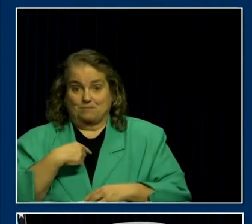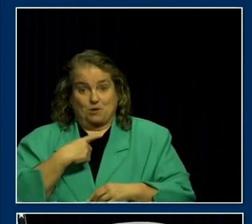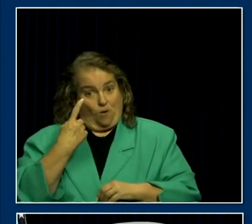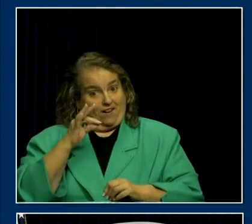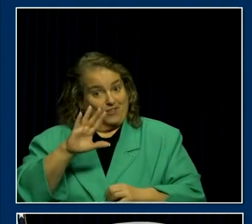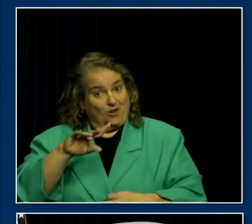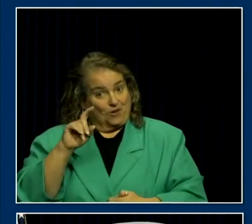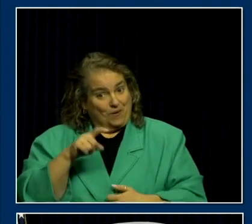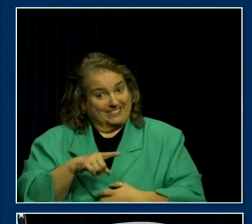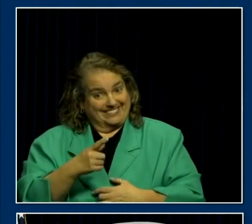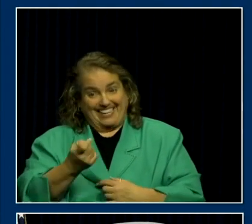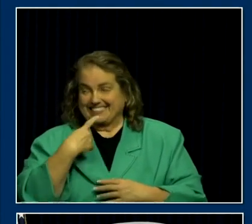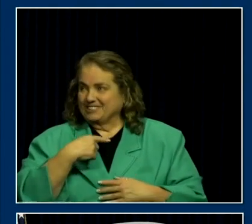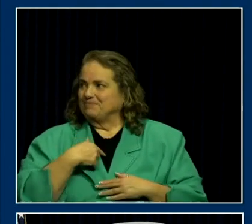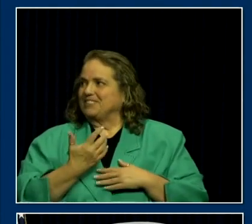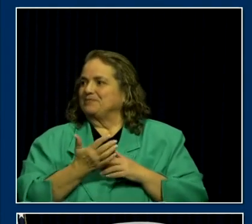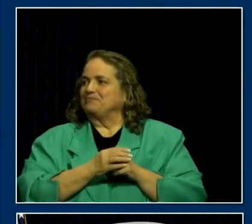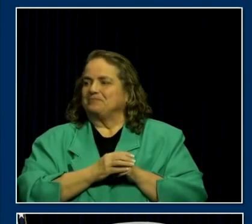of your questions.